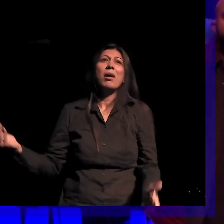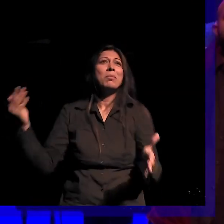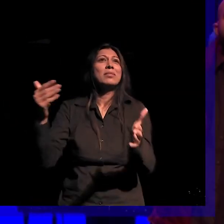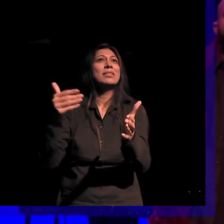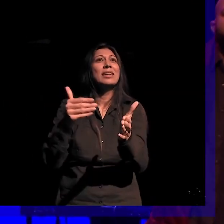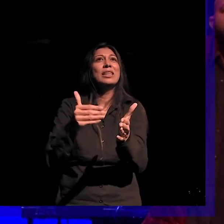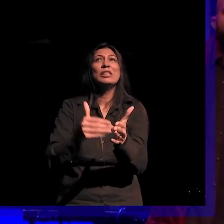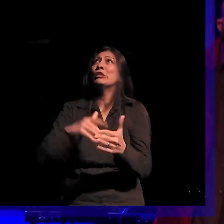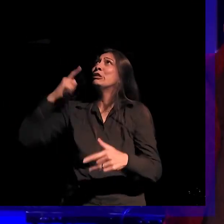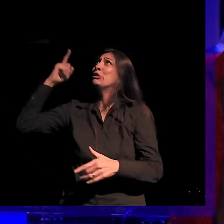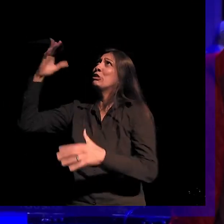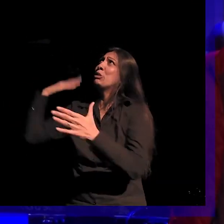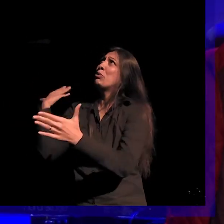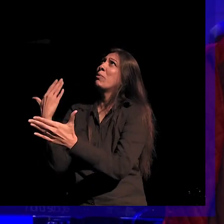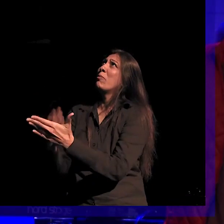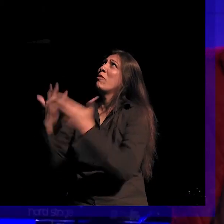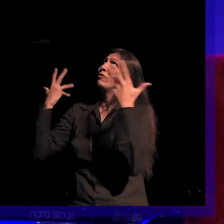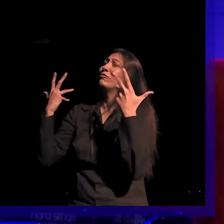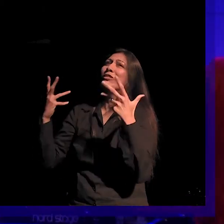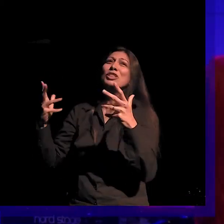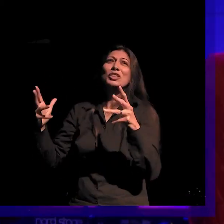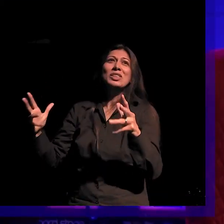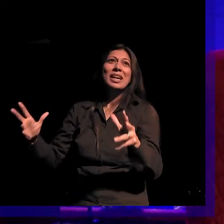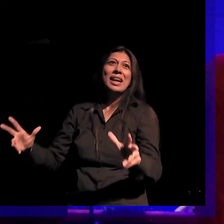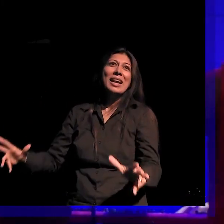Time and time again,